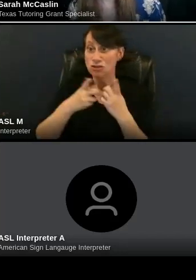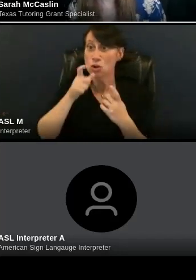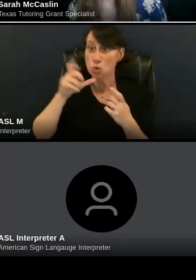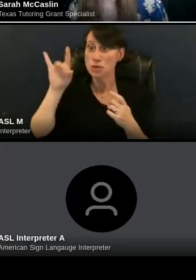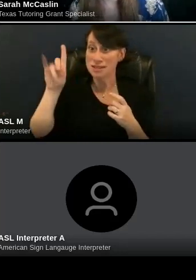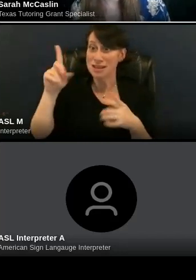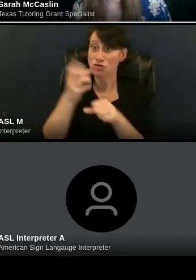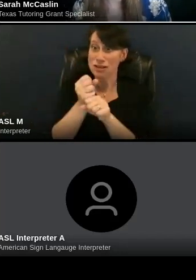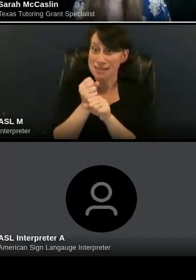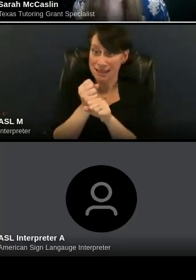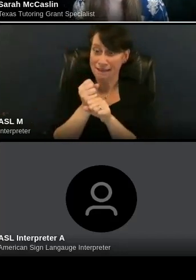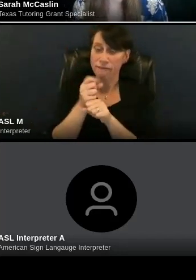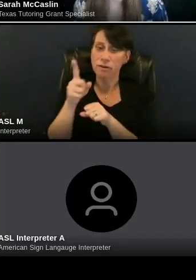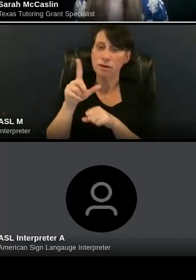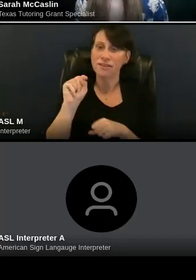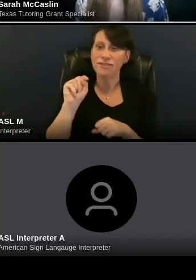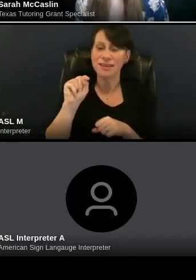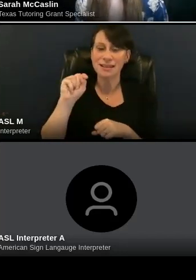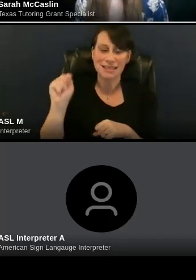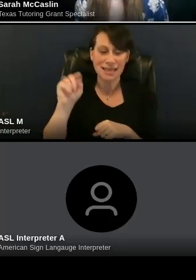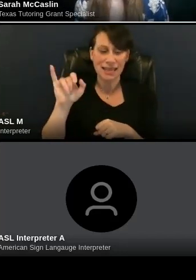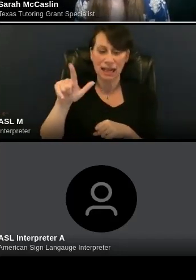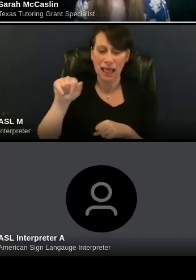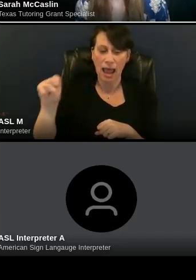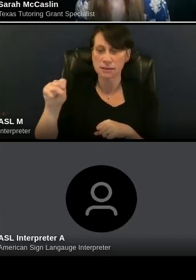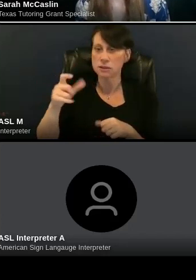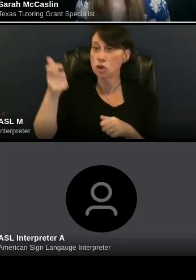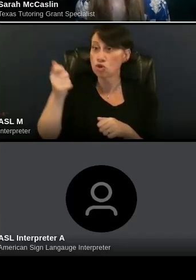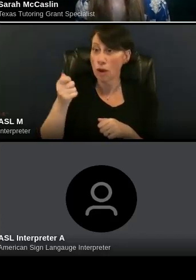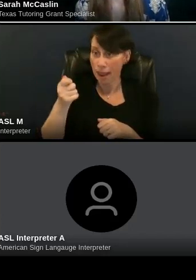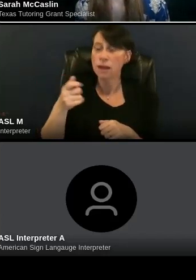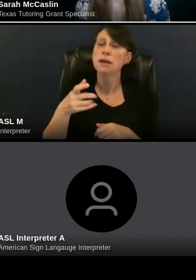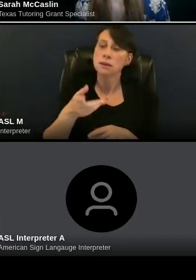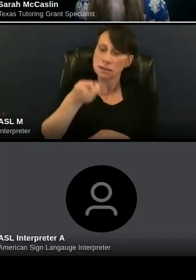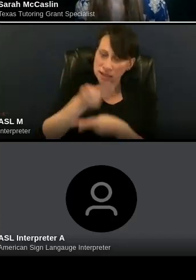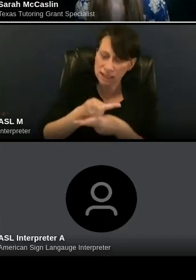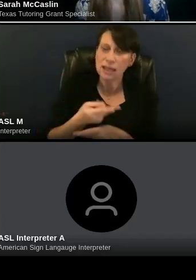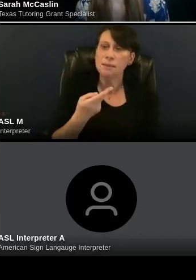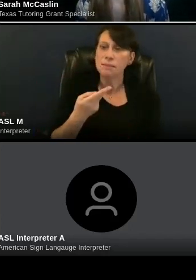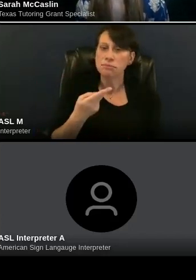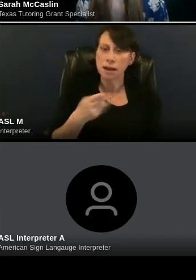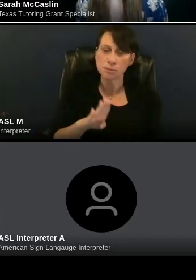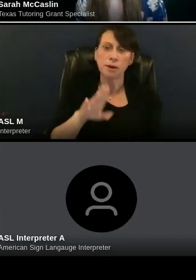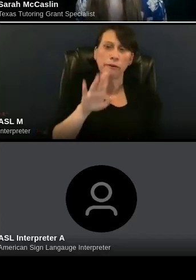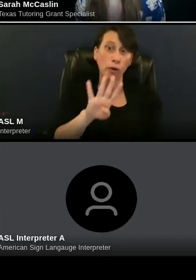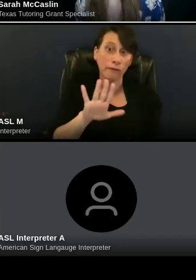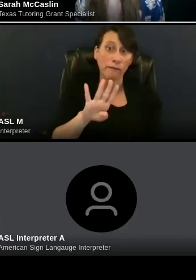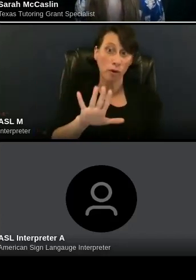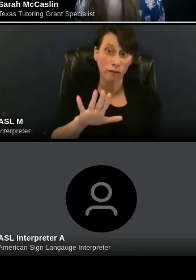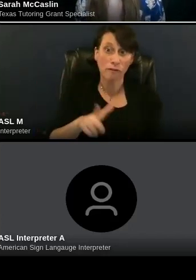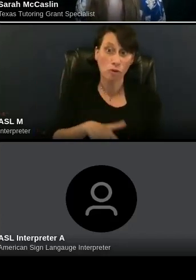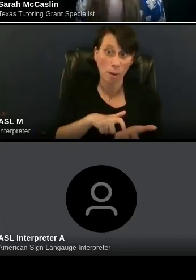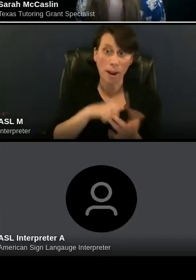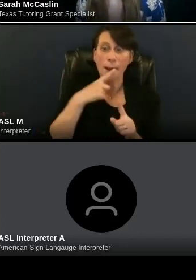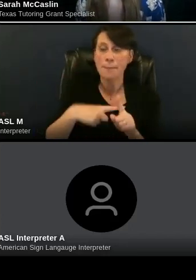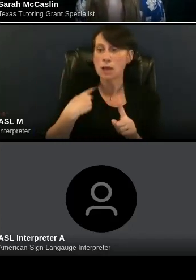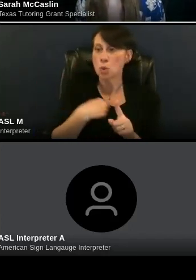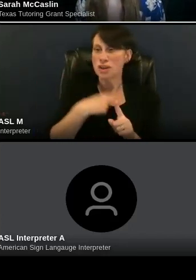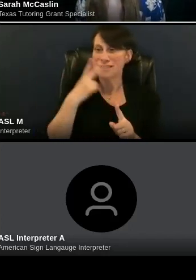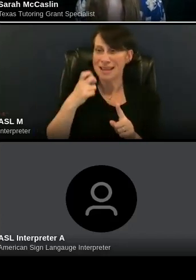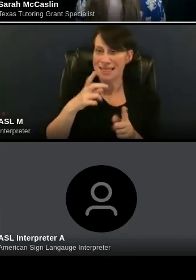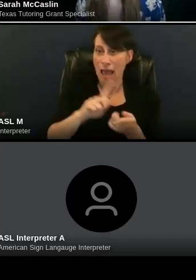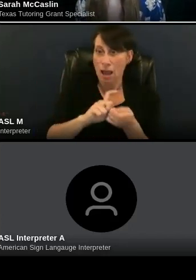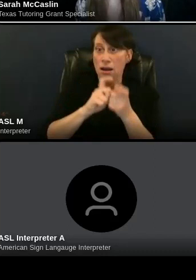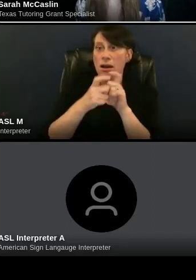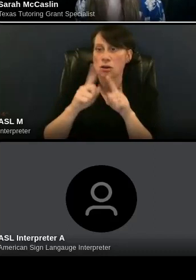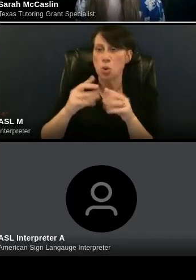receive the T-Class grant are not only maintaining 4545 requirements, but that we're eventually seeing that progress into a